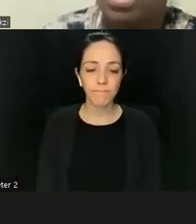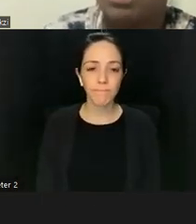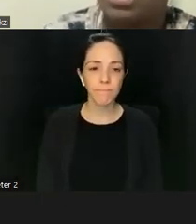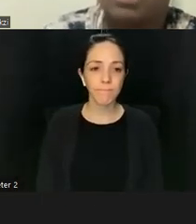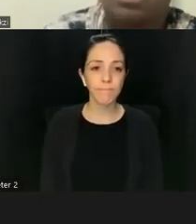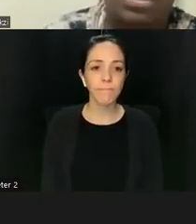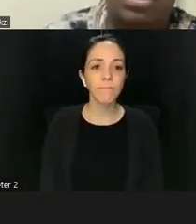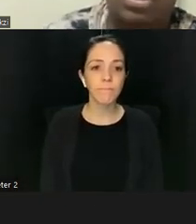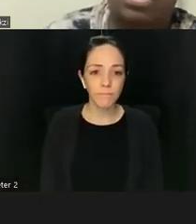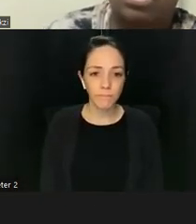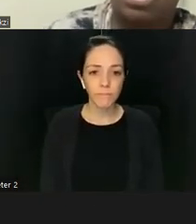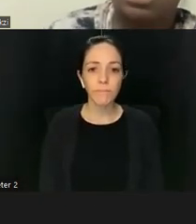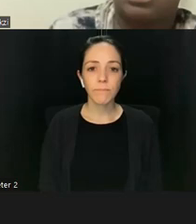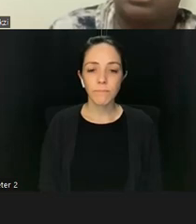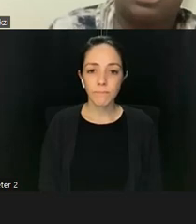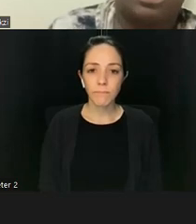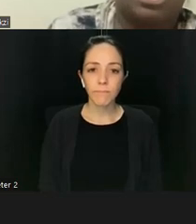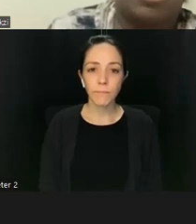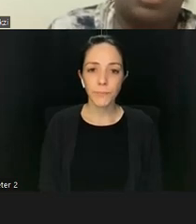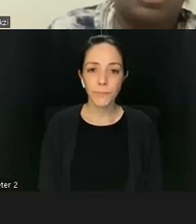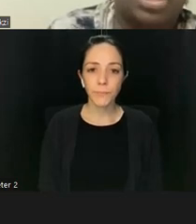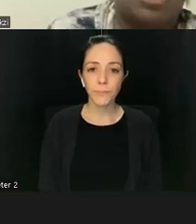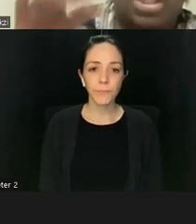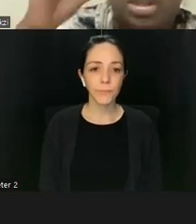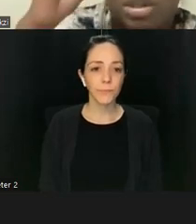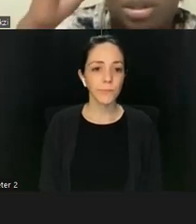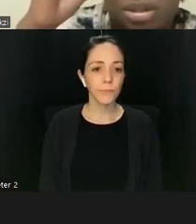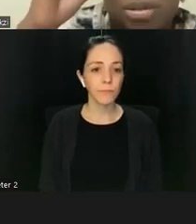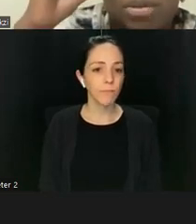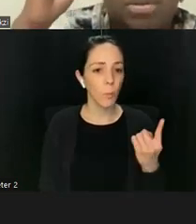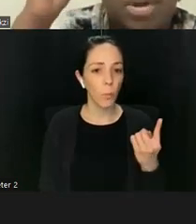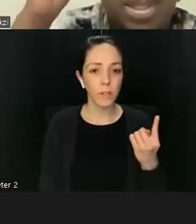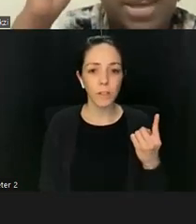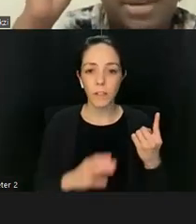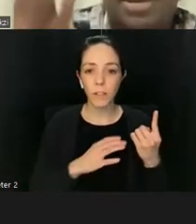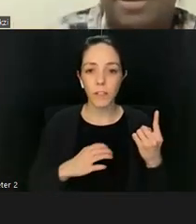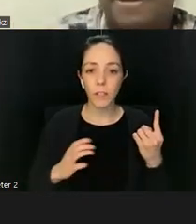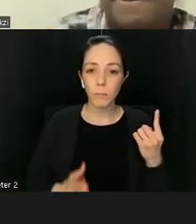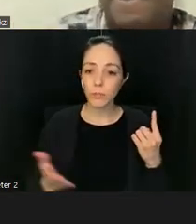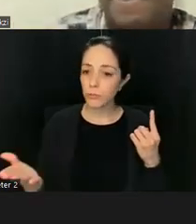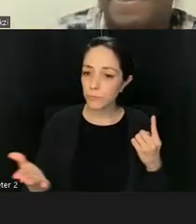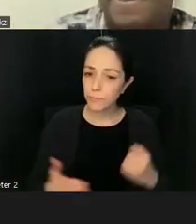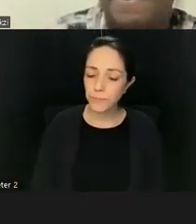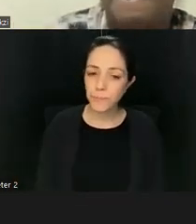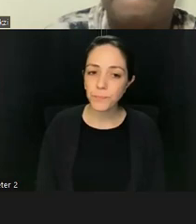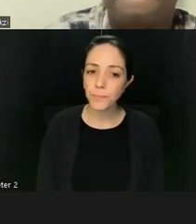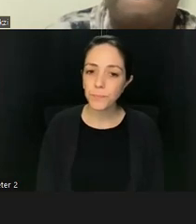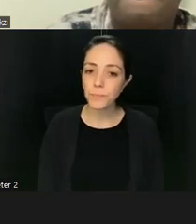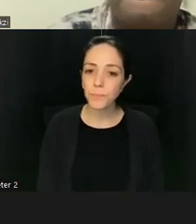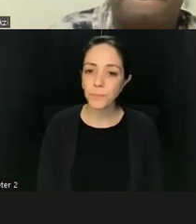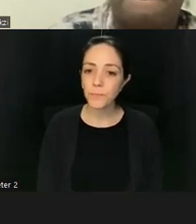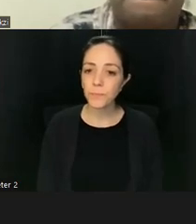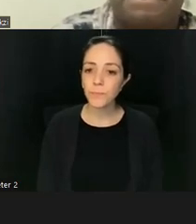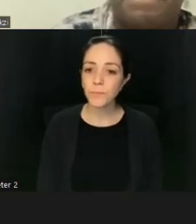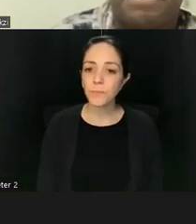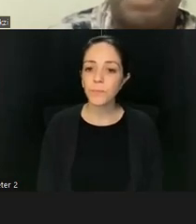Okay, it looks like it was just Commissioner Handelman. So go ahead. Oh, good evening. Thank